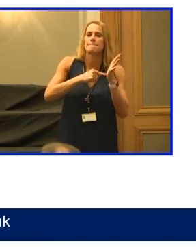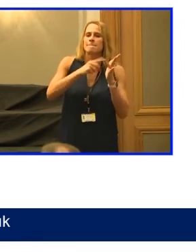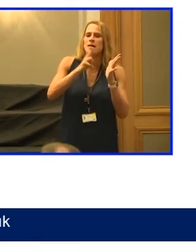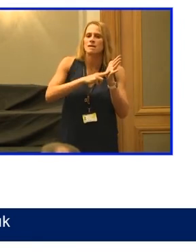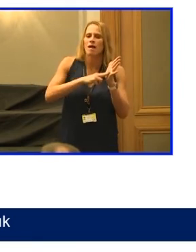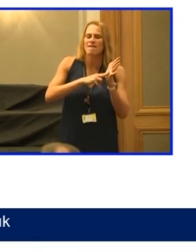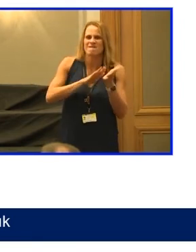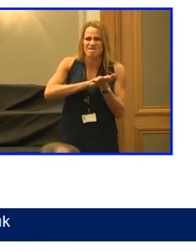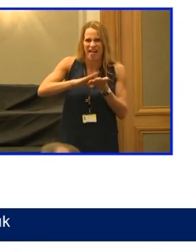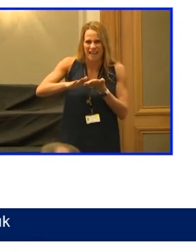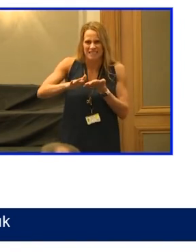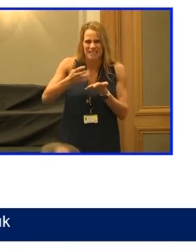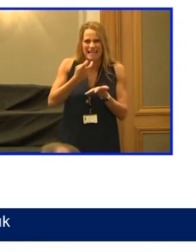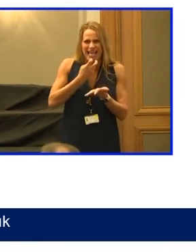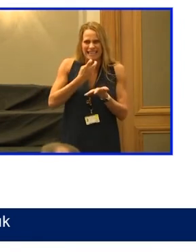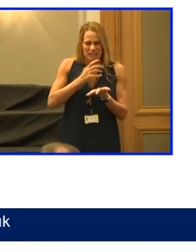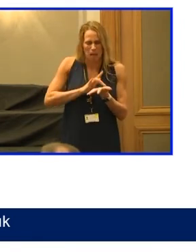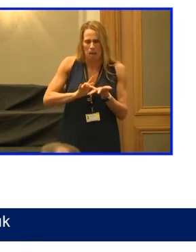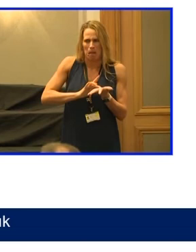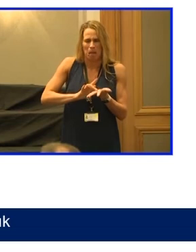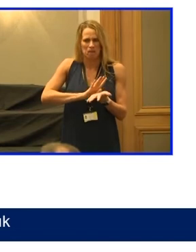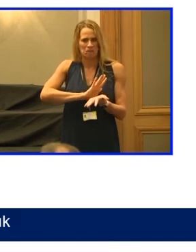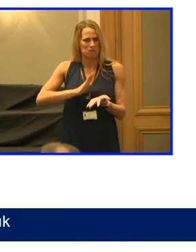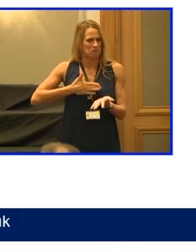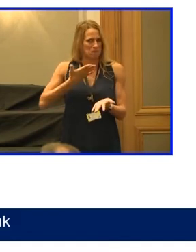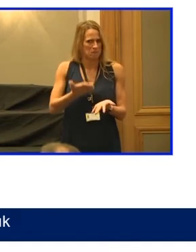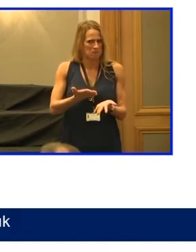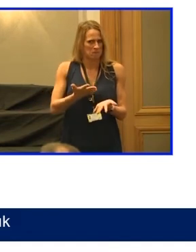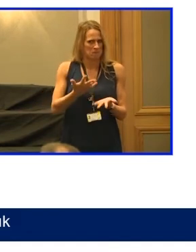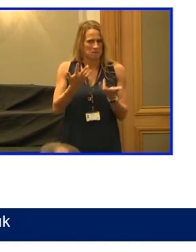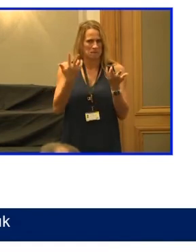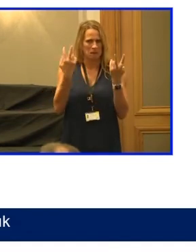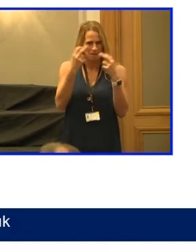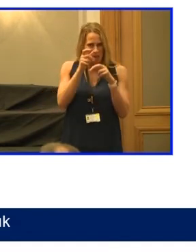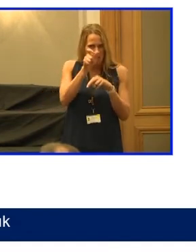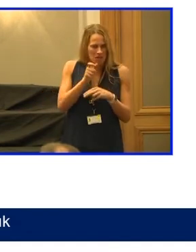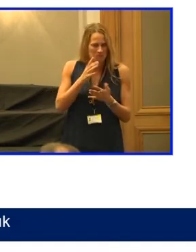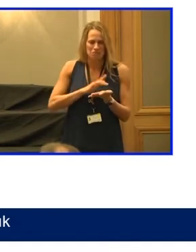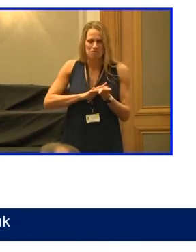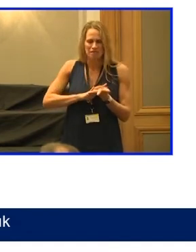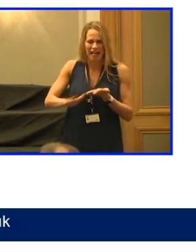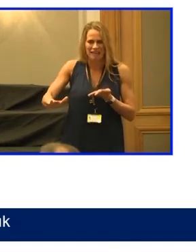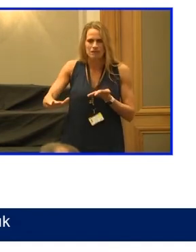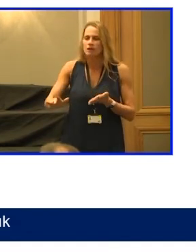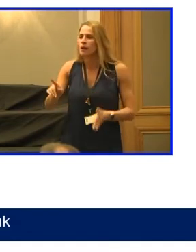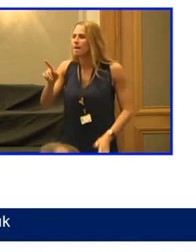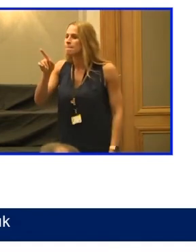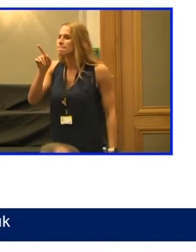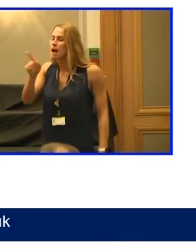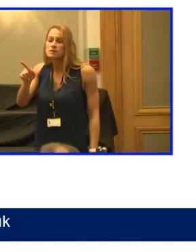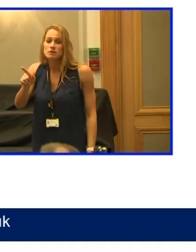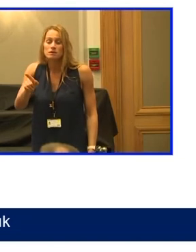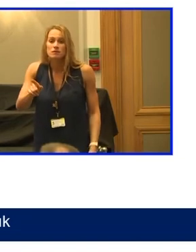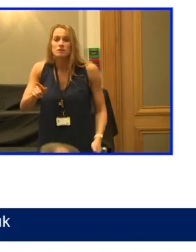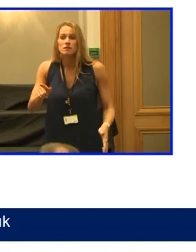scary. Okay, so here's another barrier. Tell me, or have a wave clap, has change felt scary at any point for